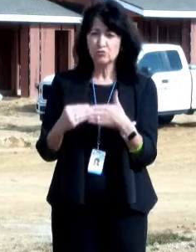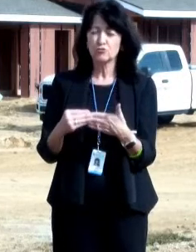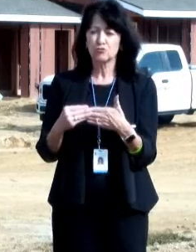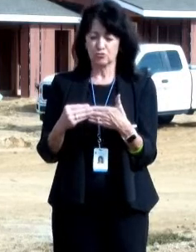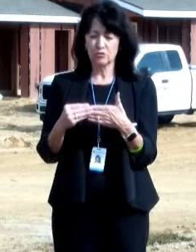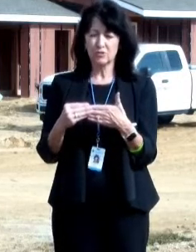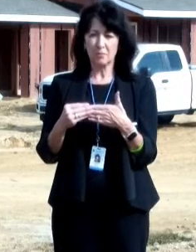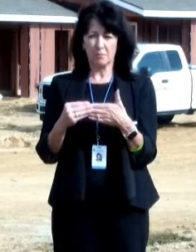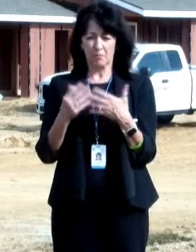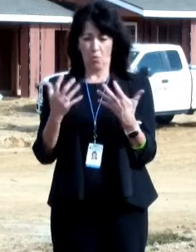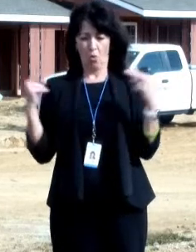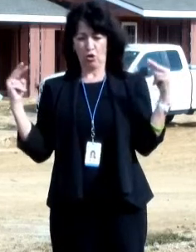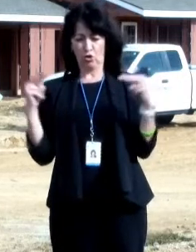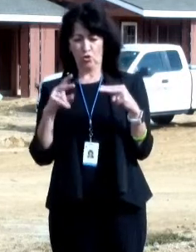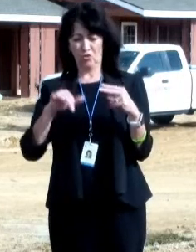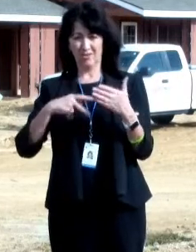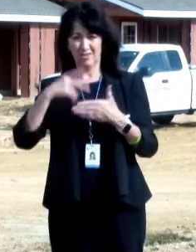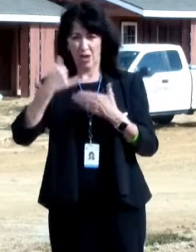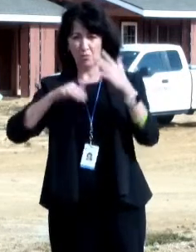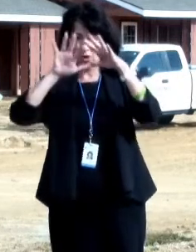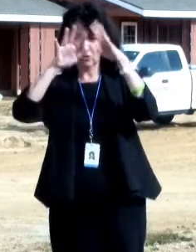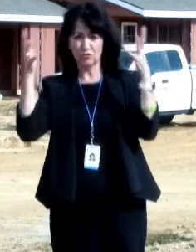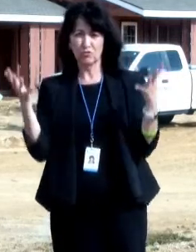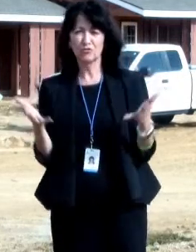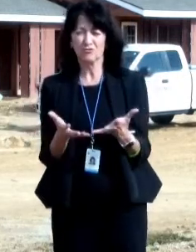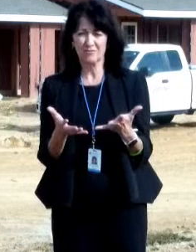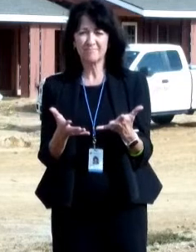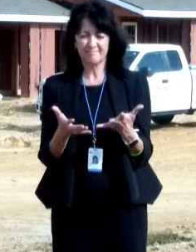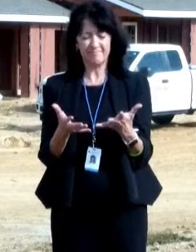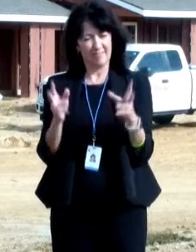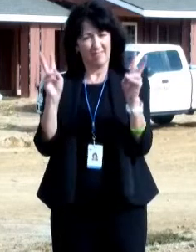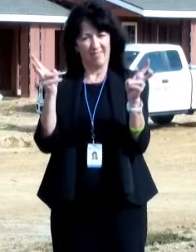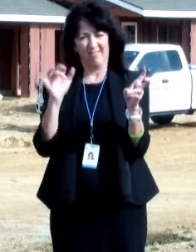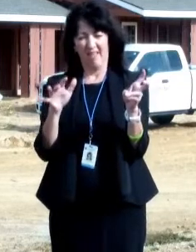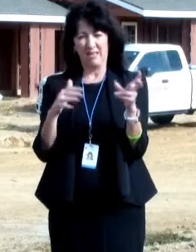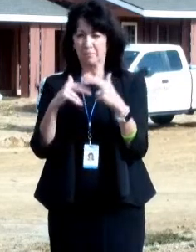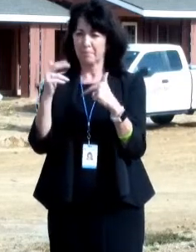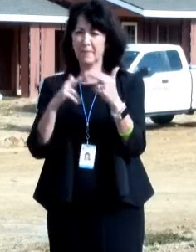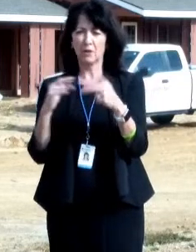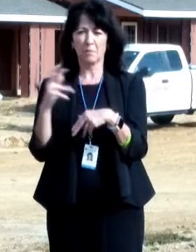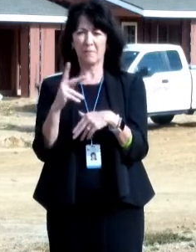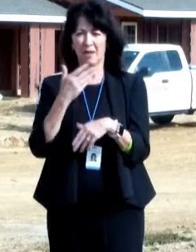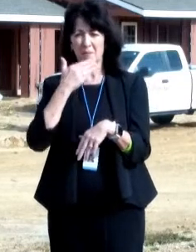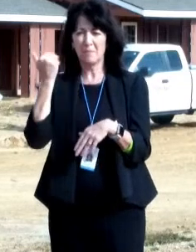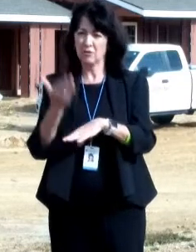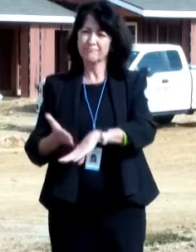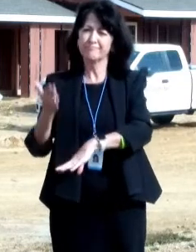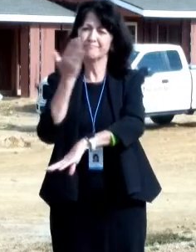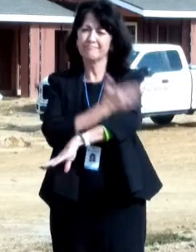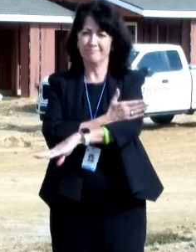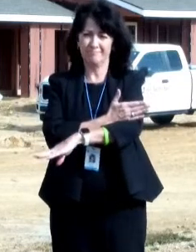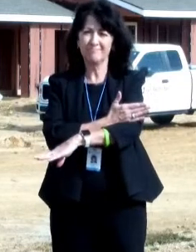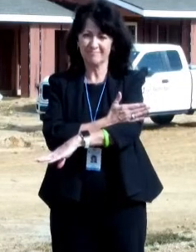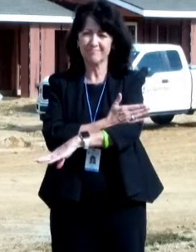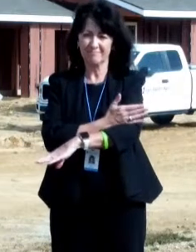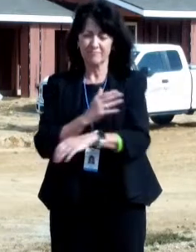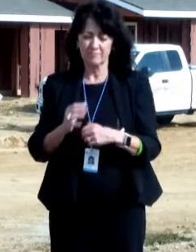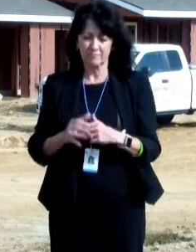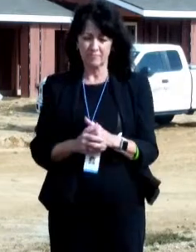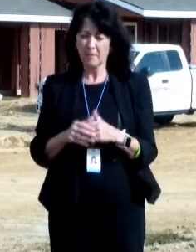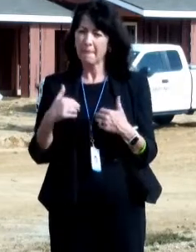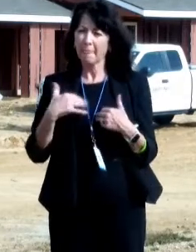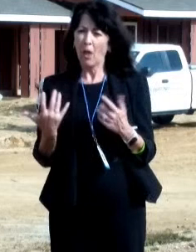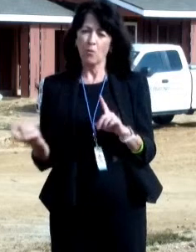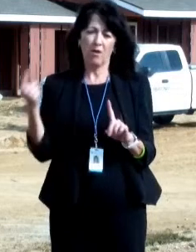holistic approach to the redevelopment. Talk about Build Back Better. This is a great example of that. But I want to go back to something that